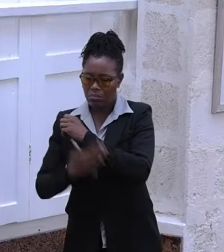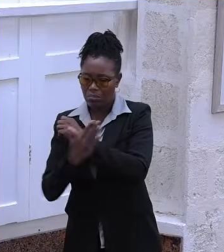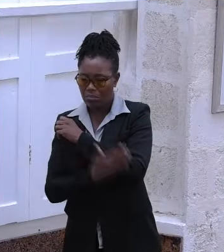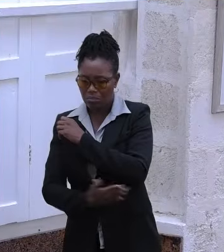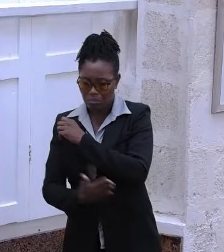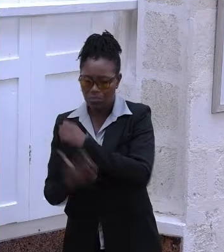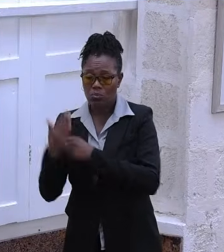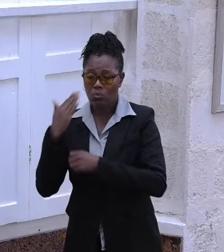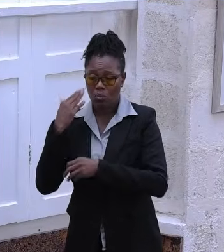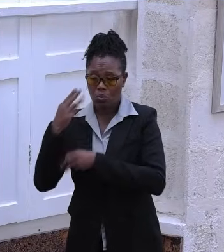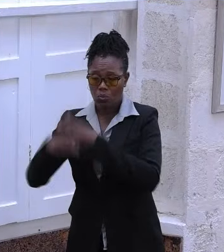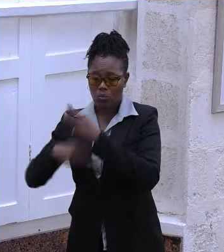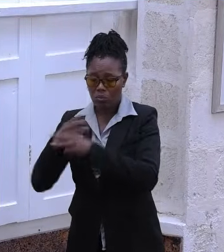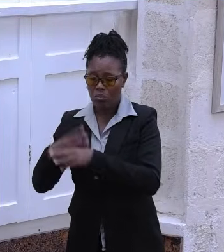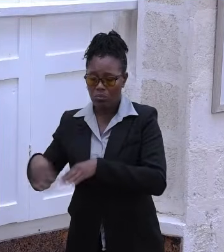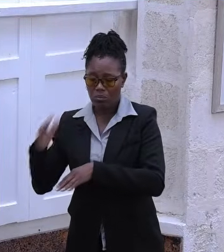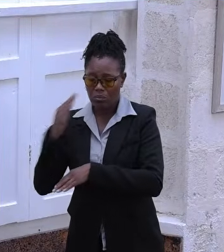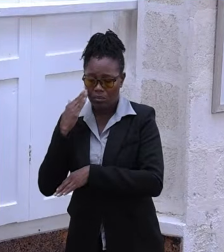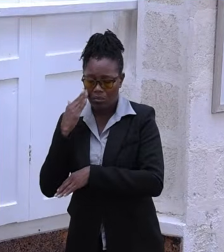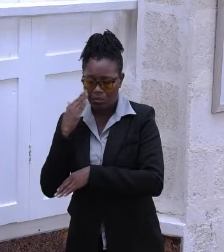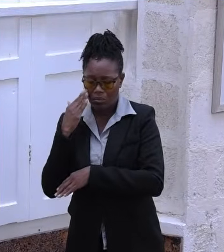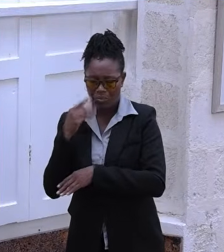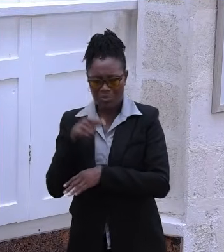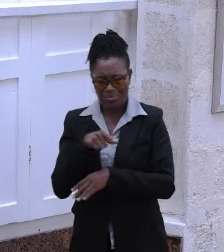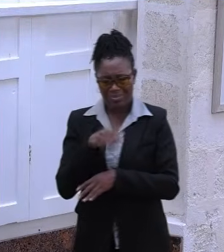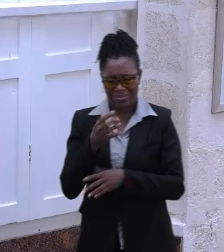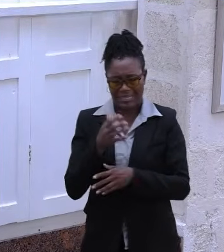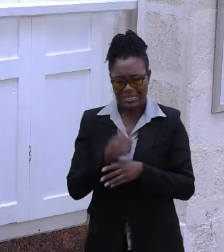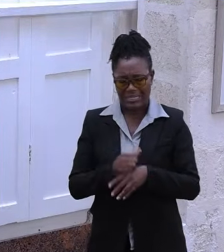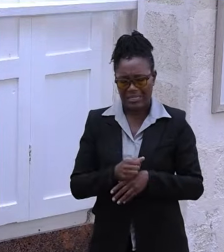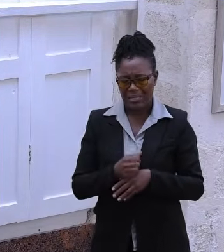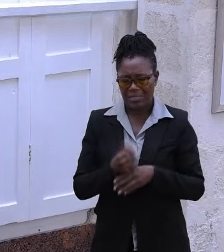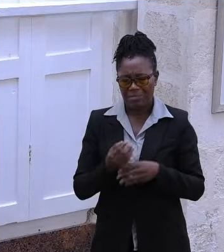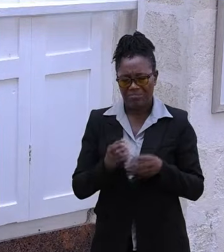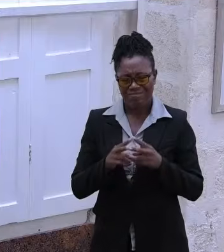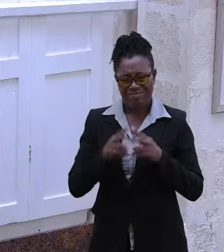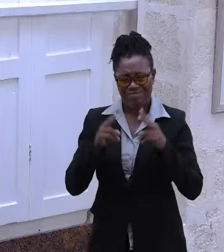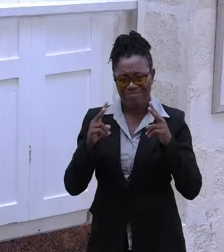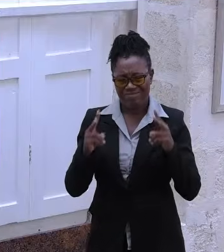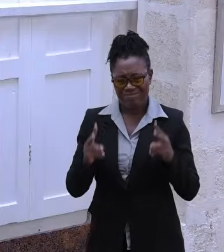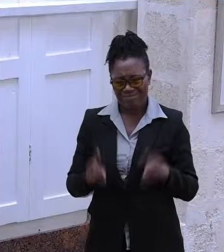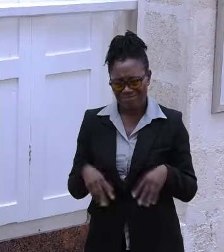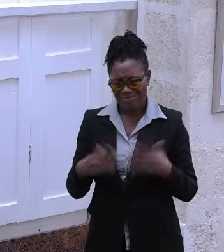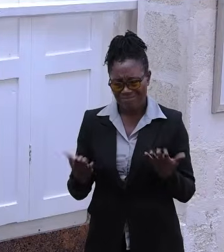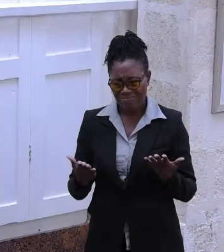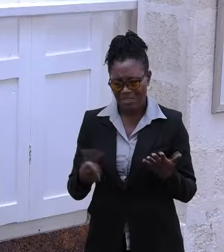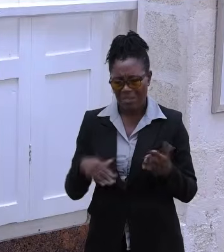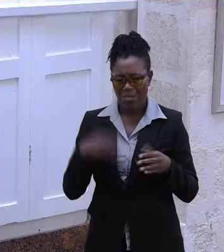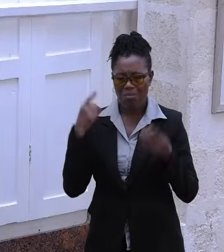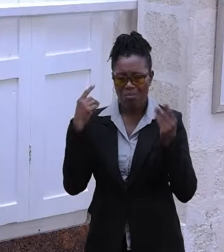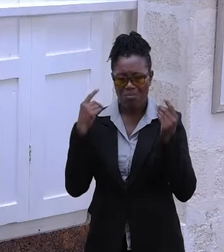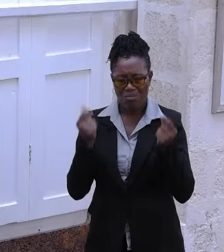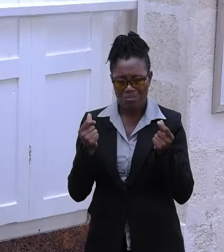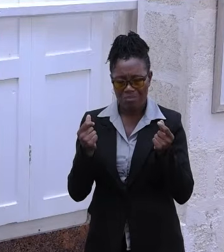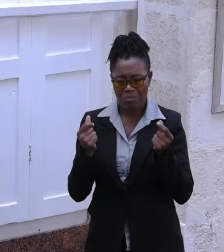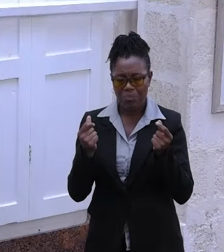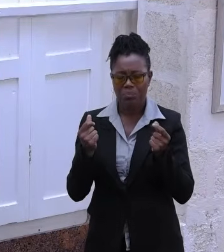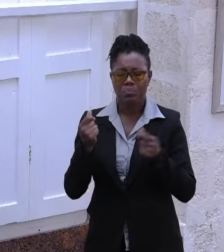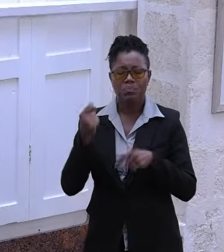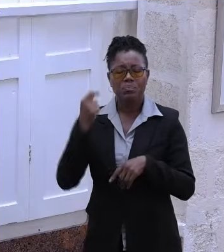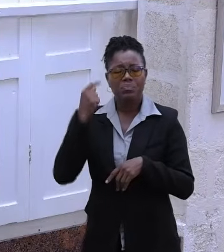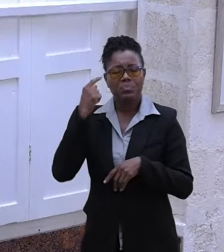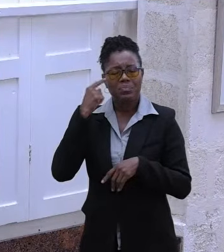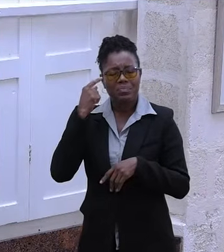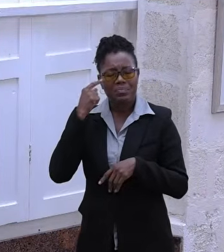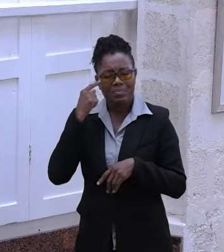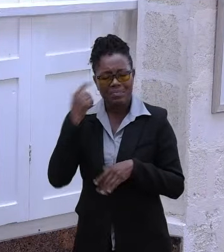around the world, some of them, this seems extremely fast-paced, and I'm concerned that it maybe does not